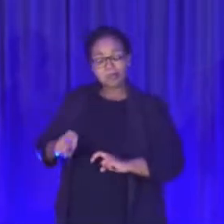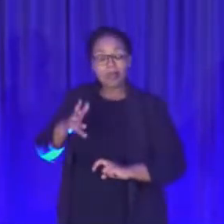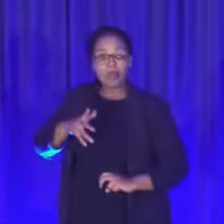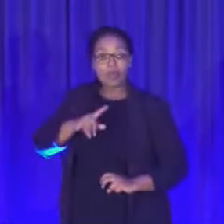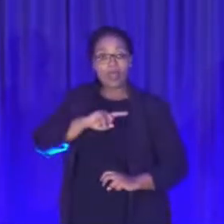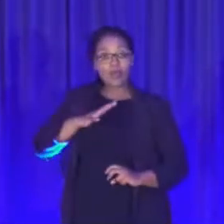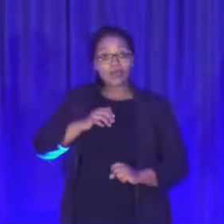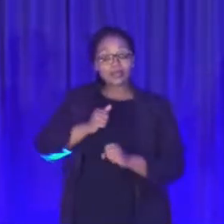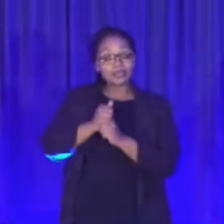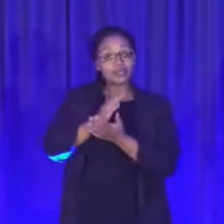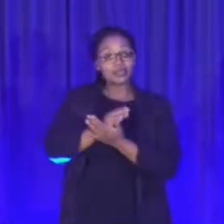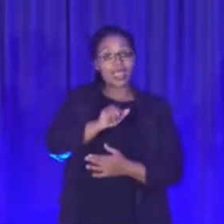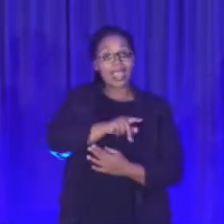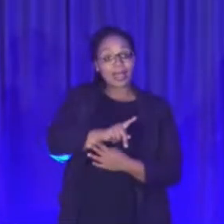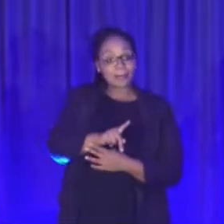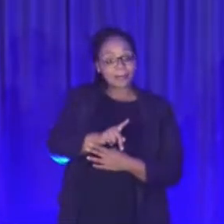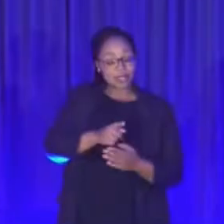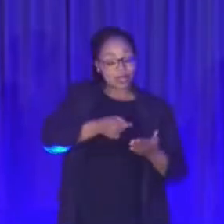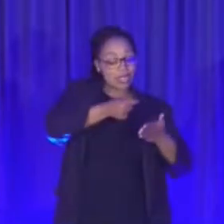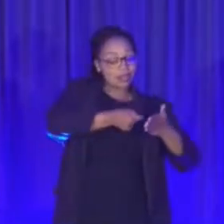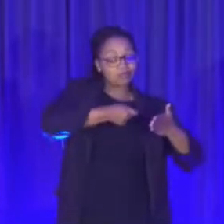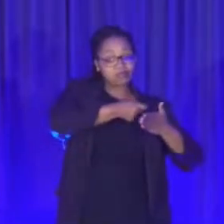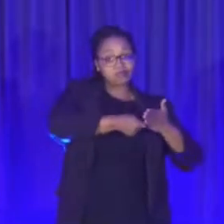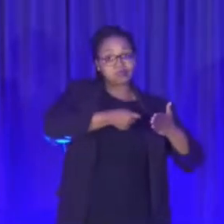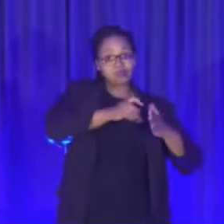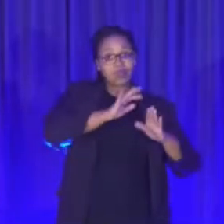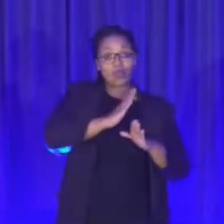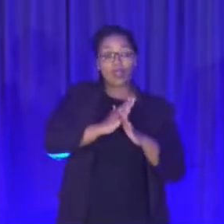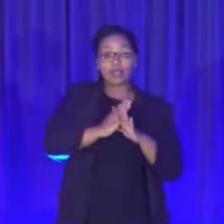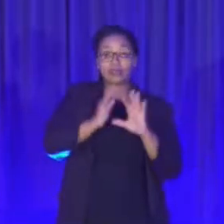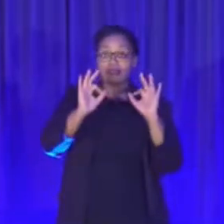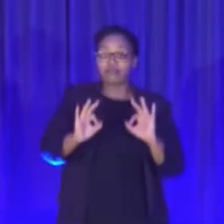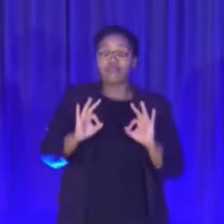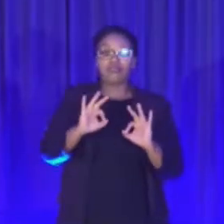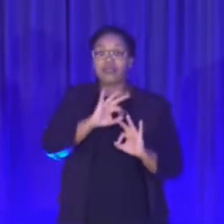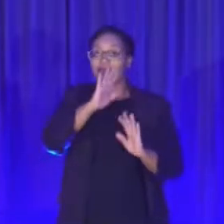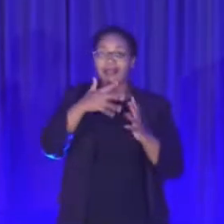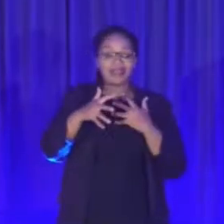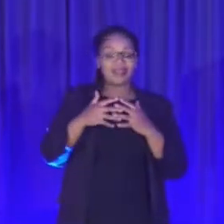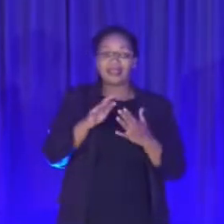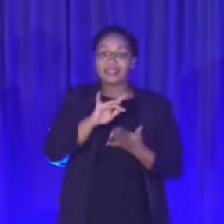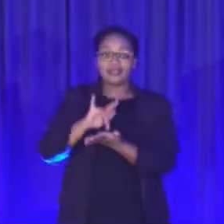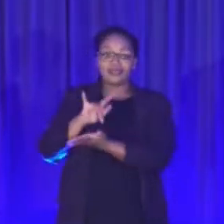applications perform optimally under all circumstances.